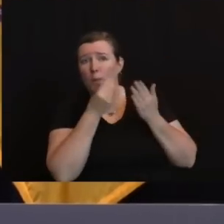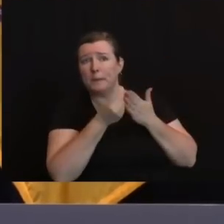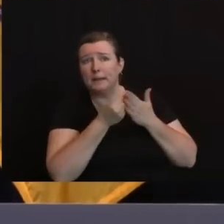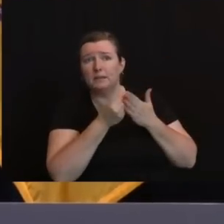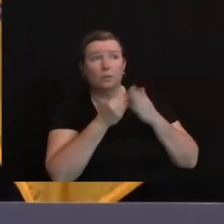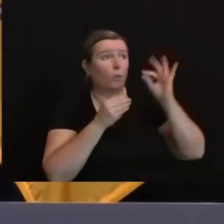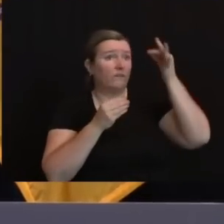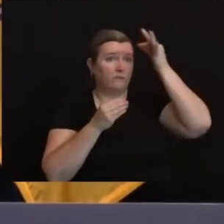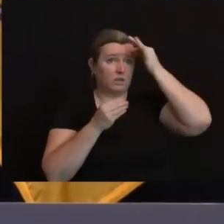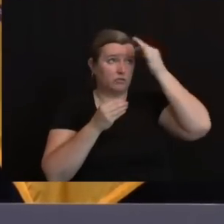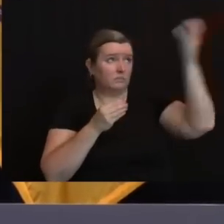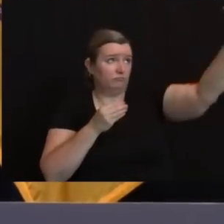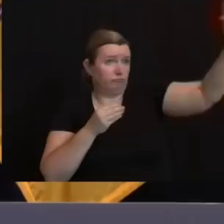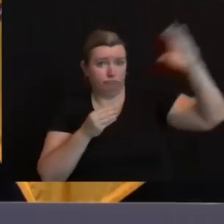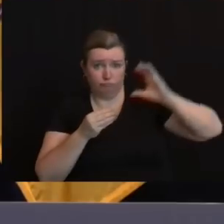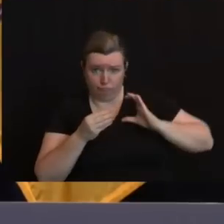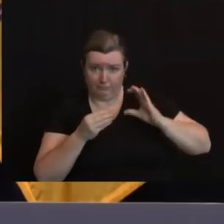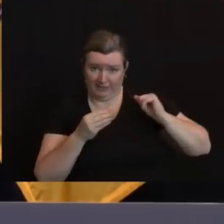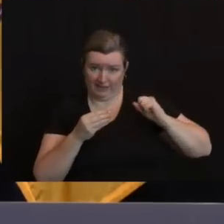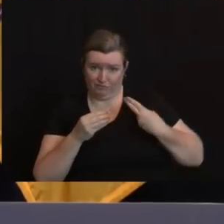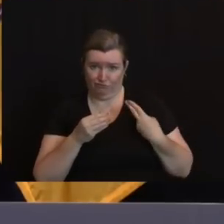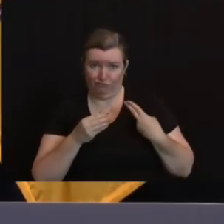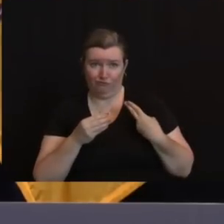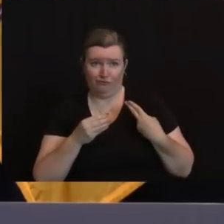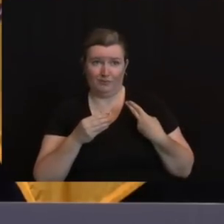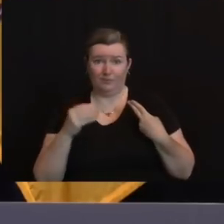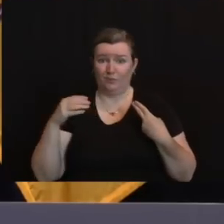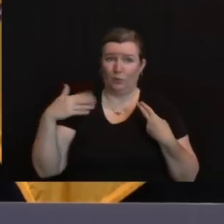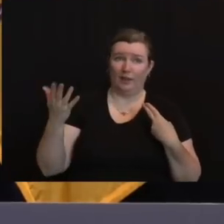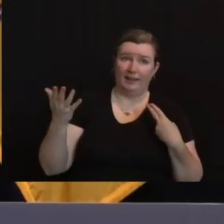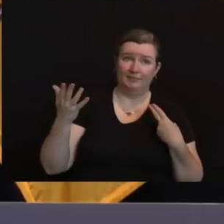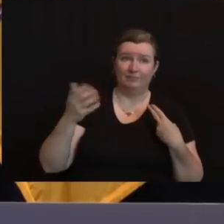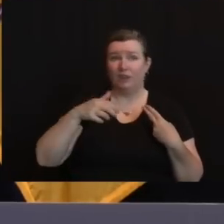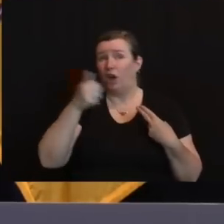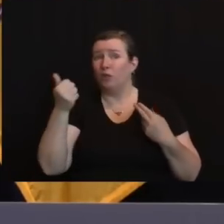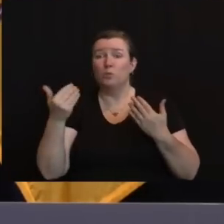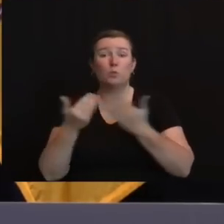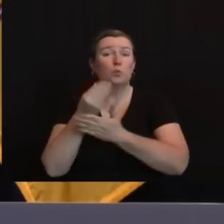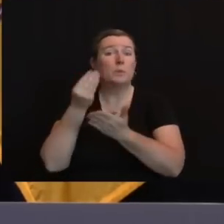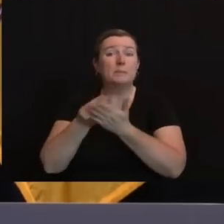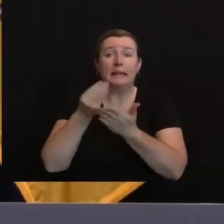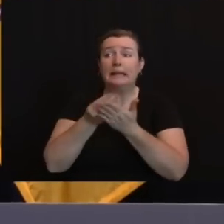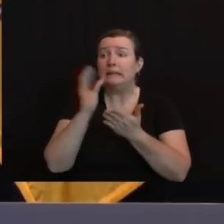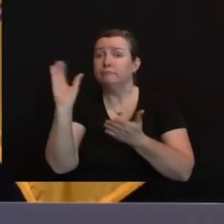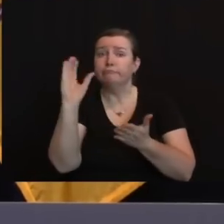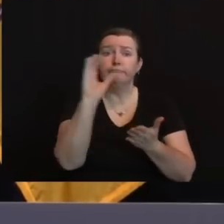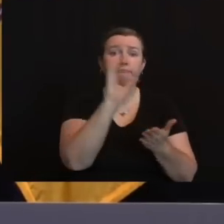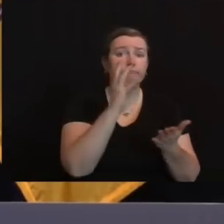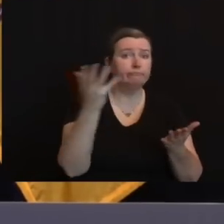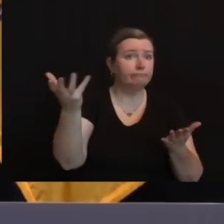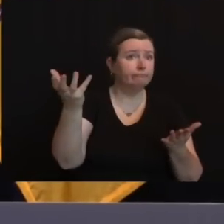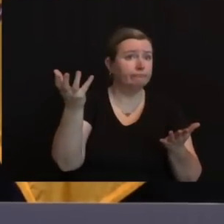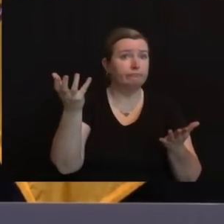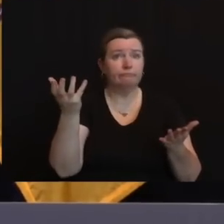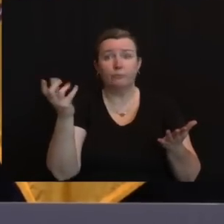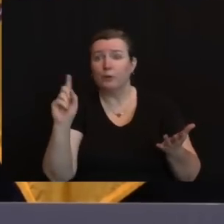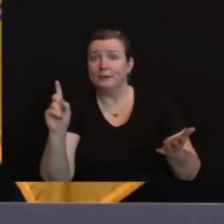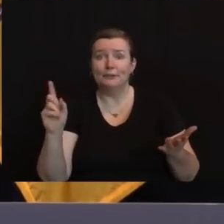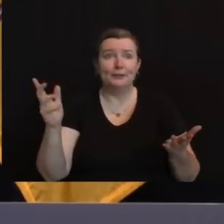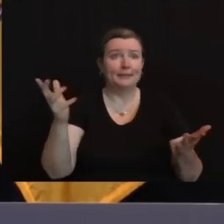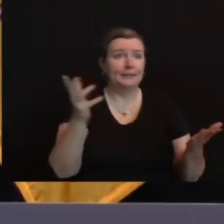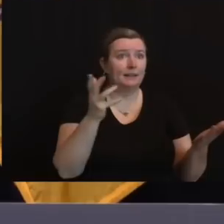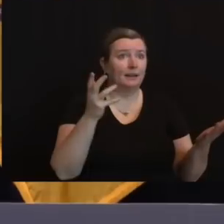cash assistance, or you get new sources of revenue, can you give us an example of where you can be more